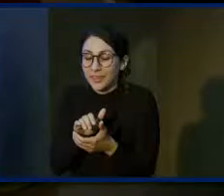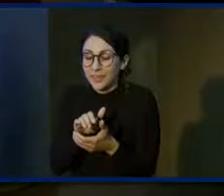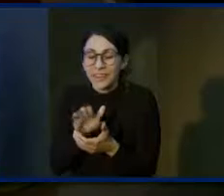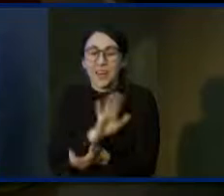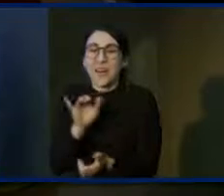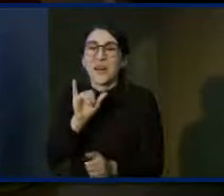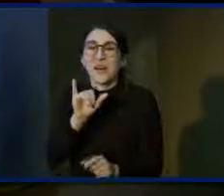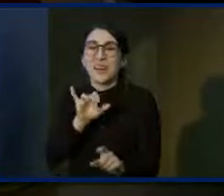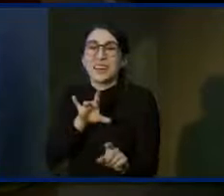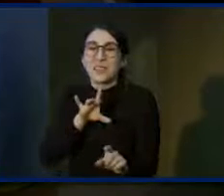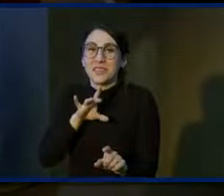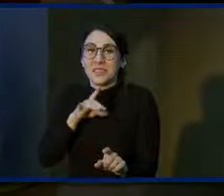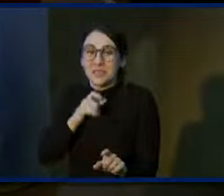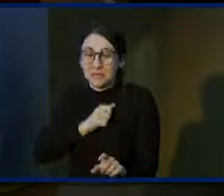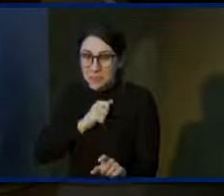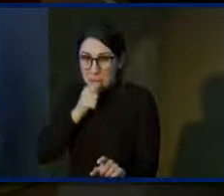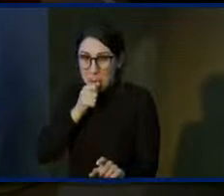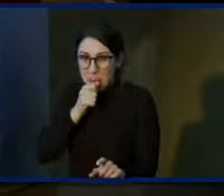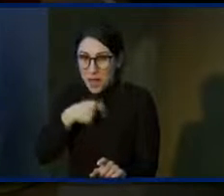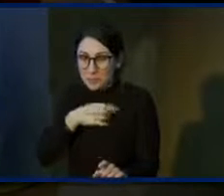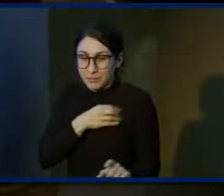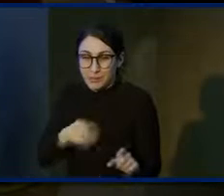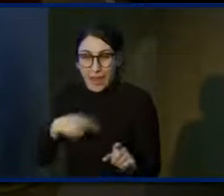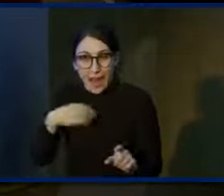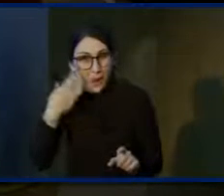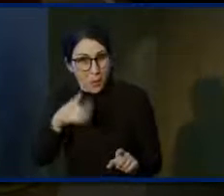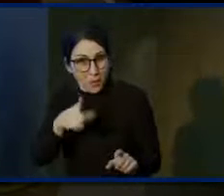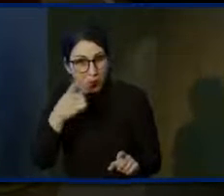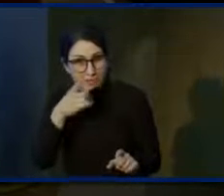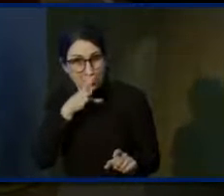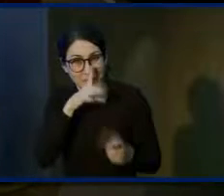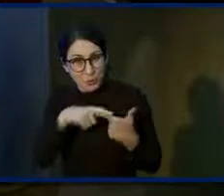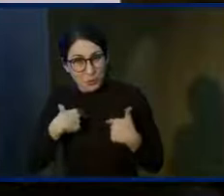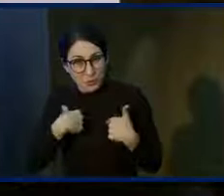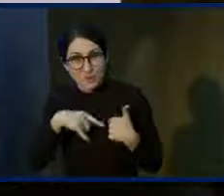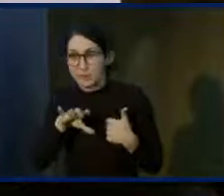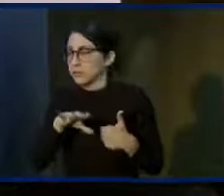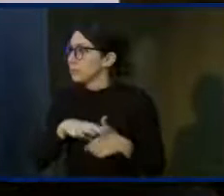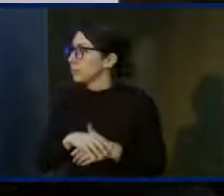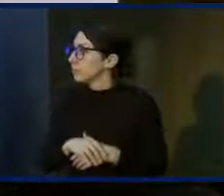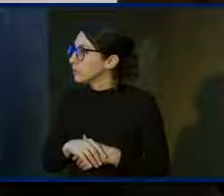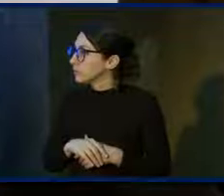microphone and didn't know that you were speaking to me. Should I take this?